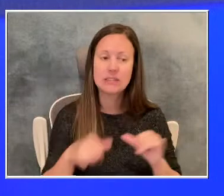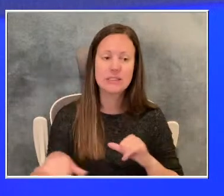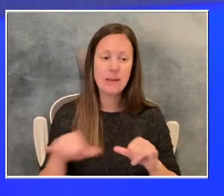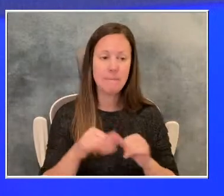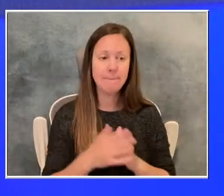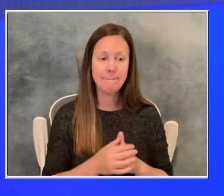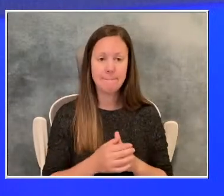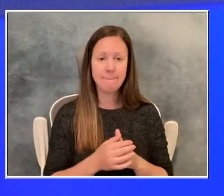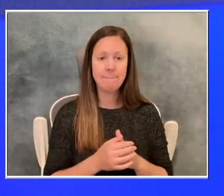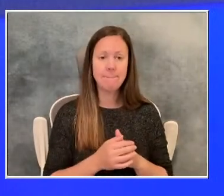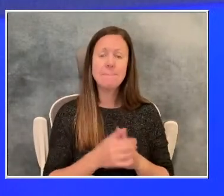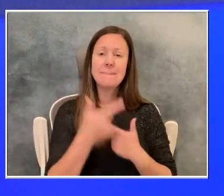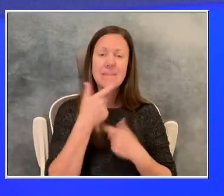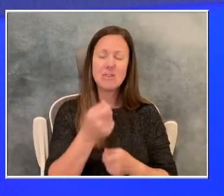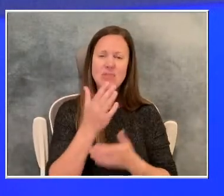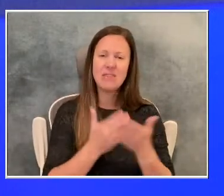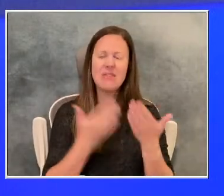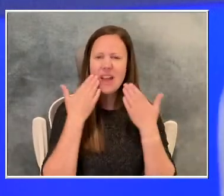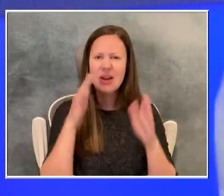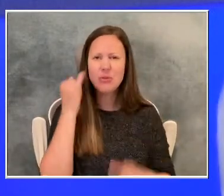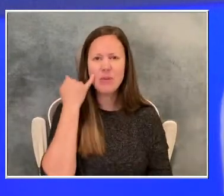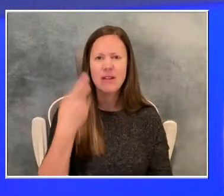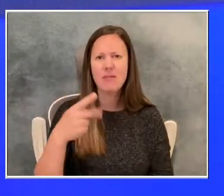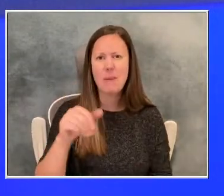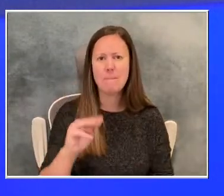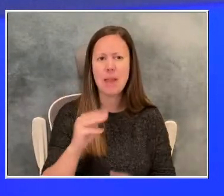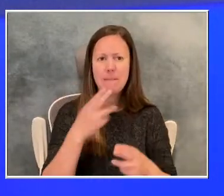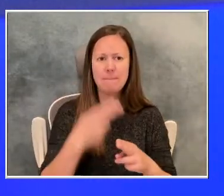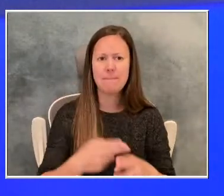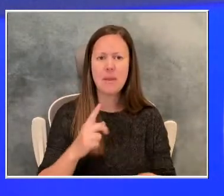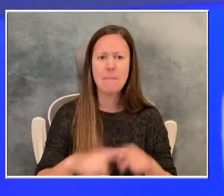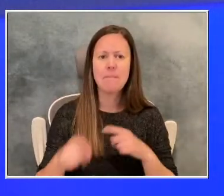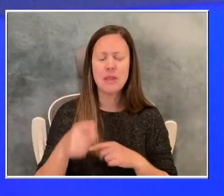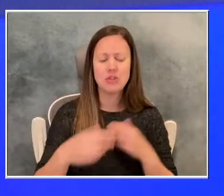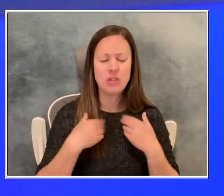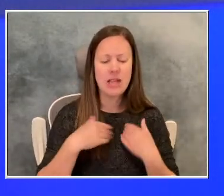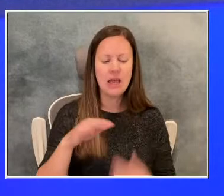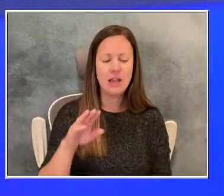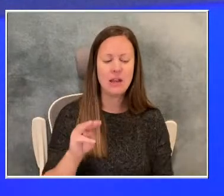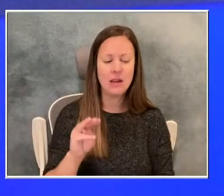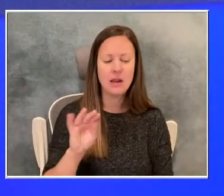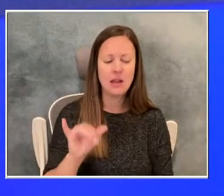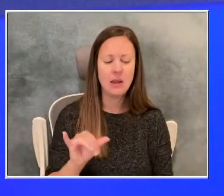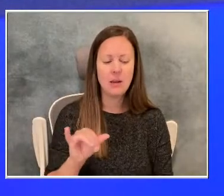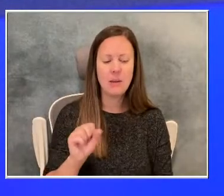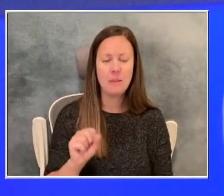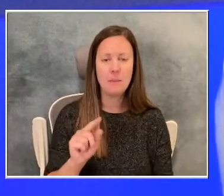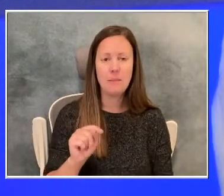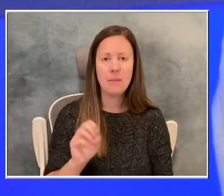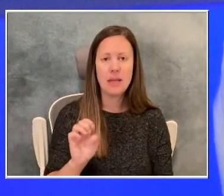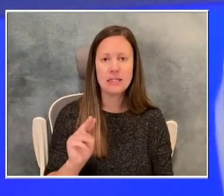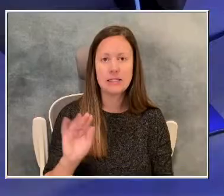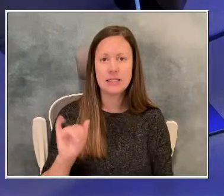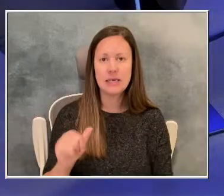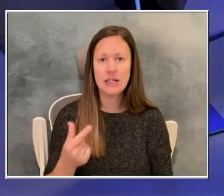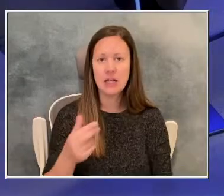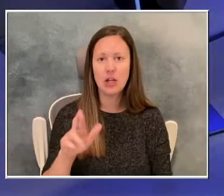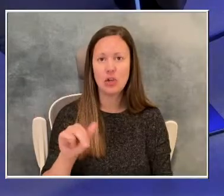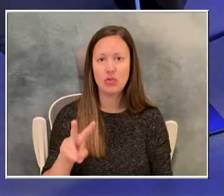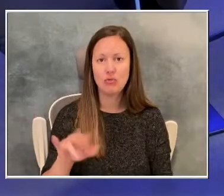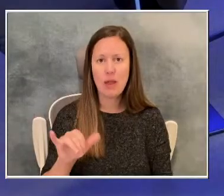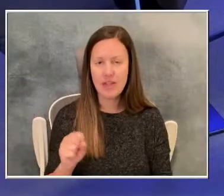if you mentioned this, but Pam had myasthenia gravis before her diagnosis of leukemia. And what is that? That